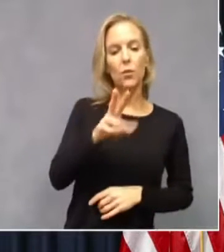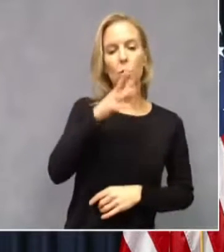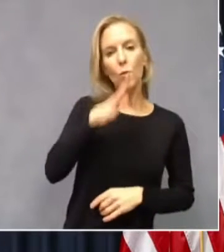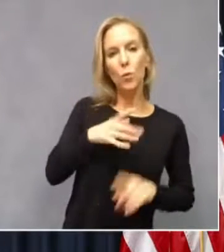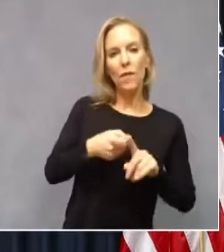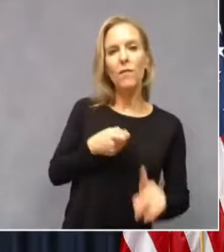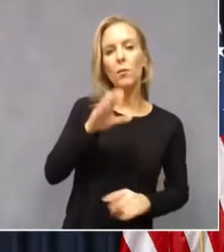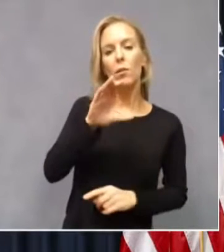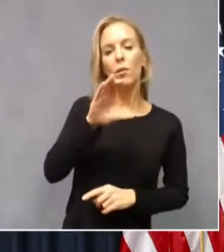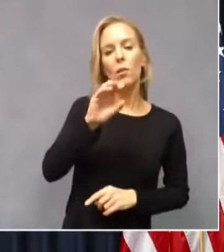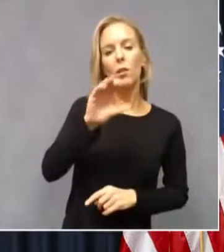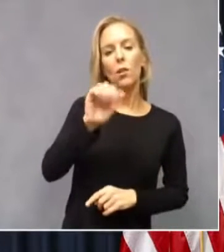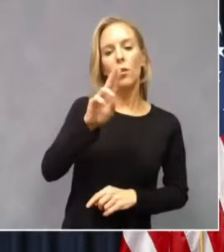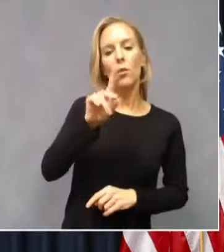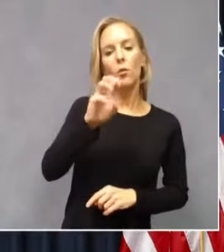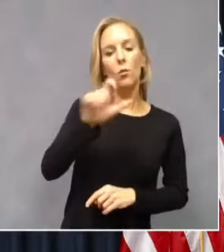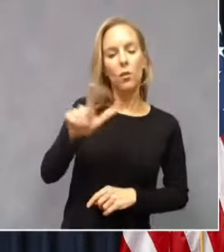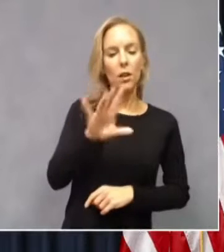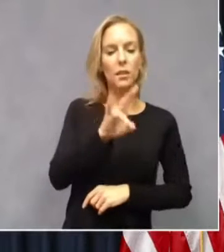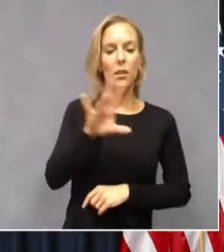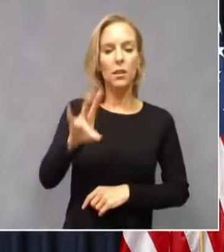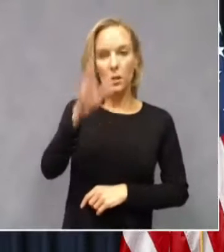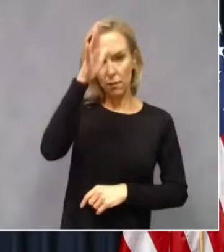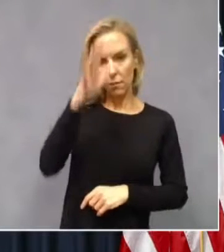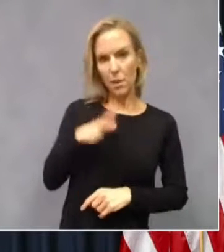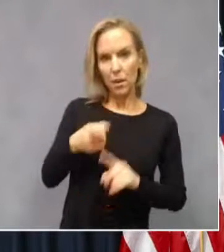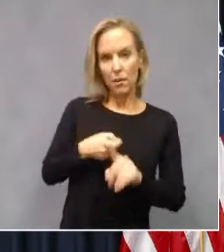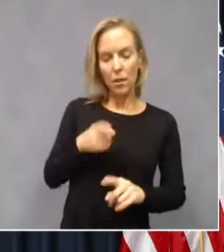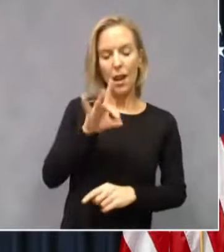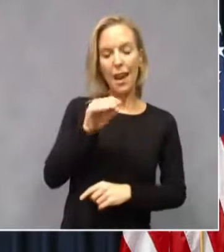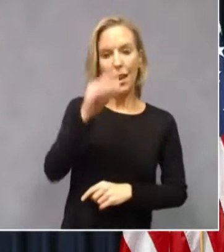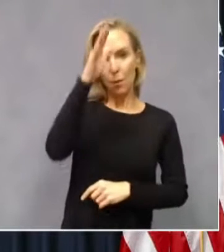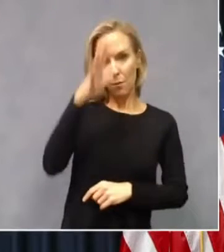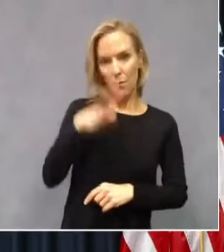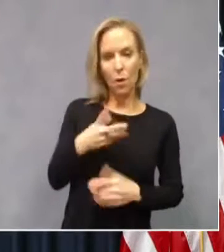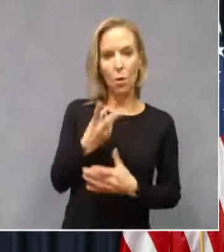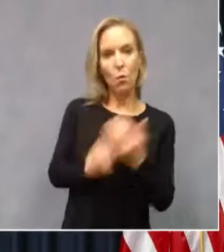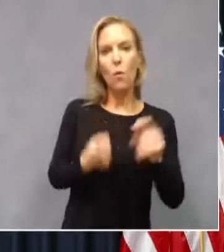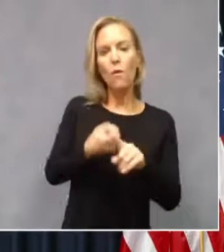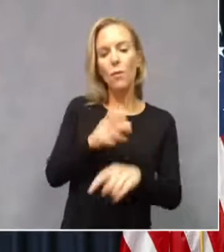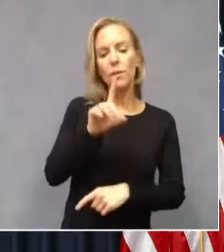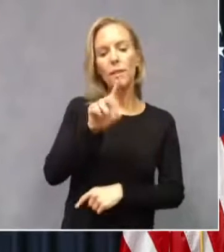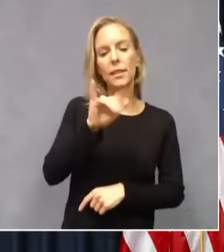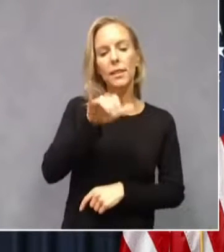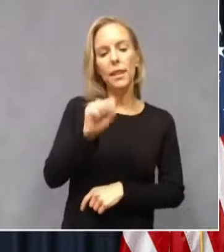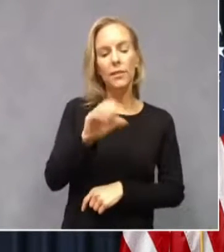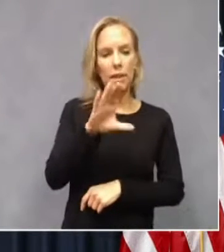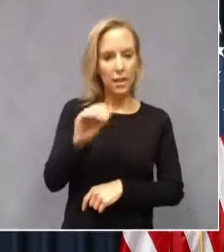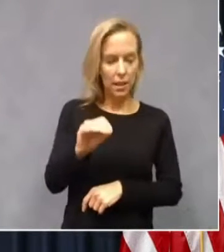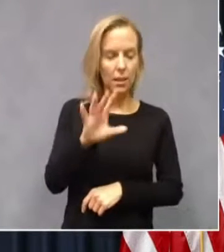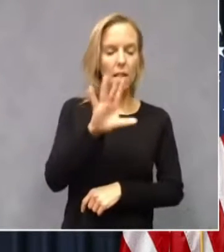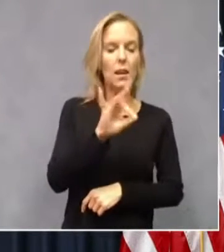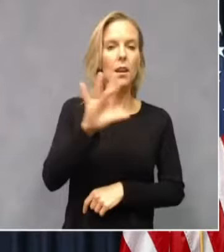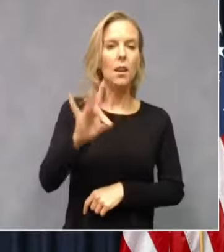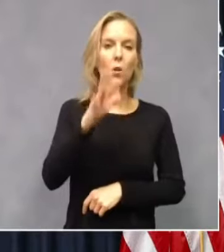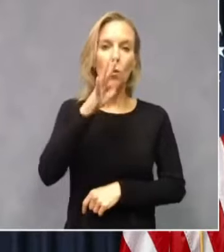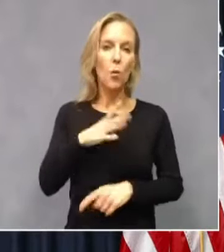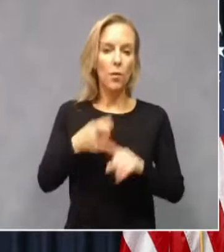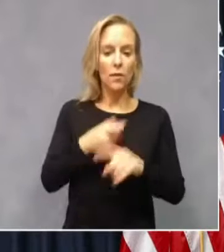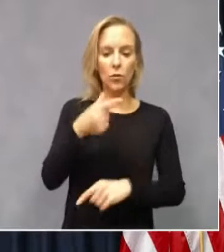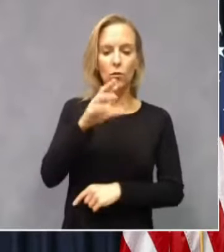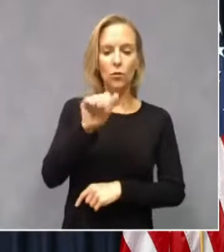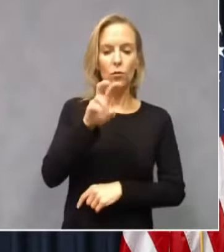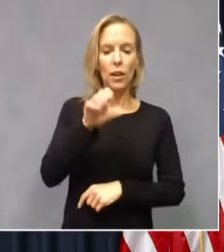County, a 77-year-old man and an 80-year-old man, both from Davis County, an 88-year-old woman from Graves,